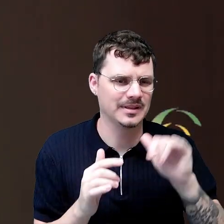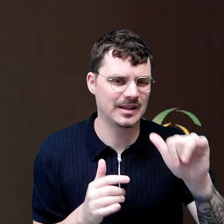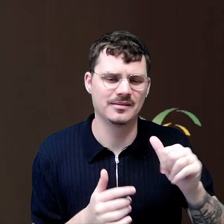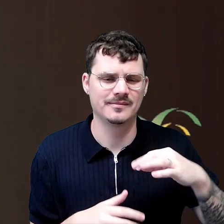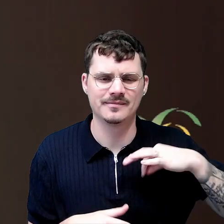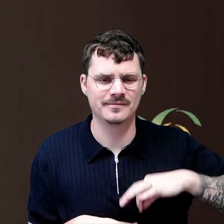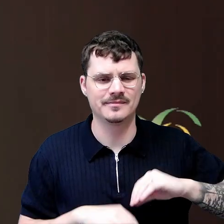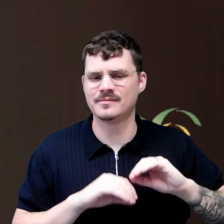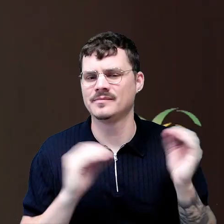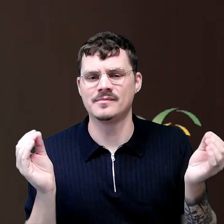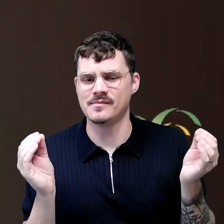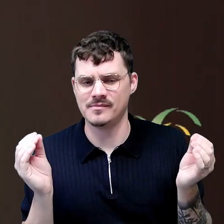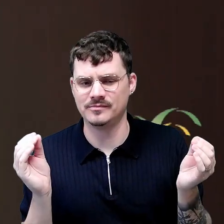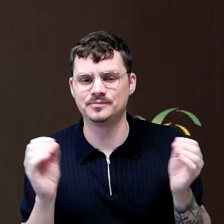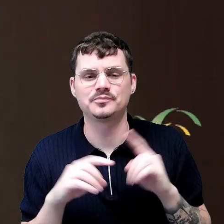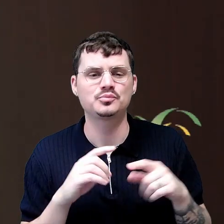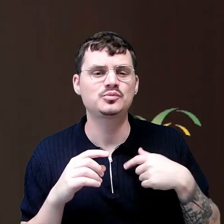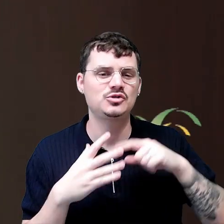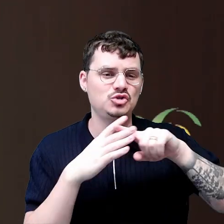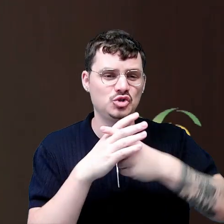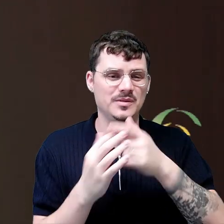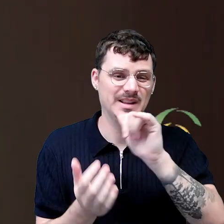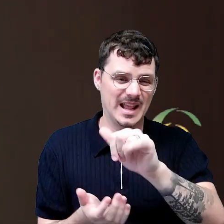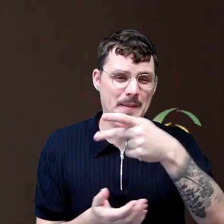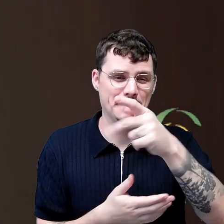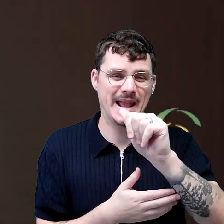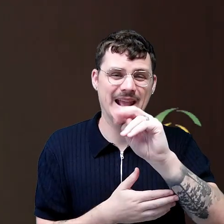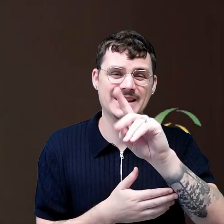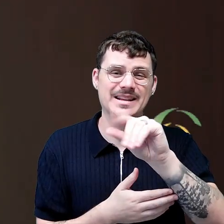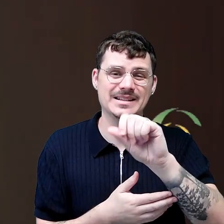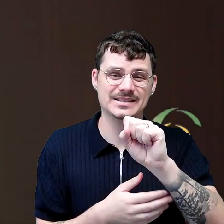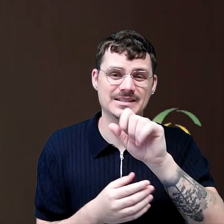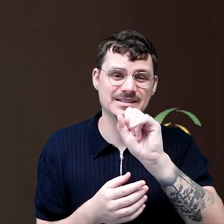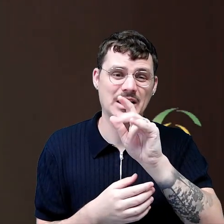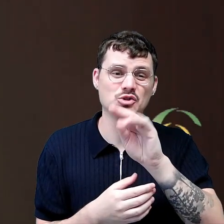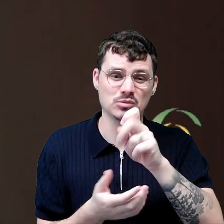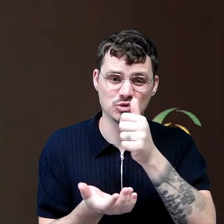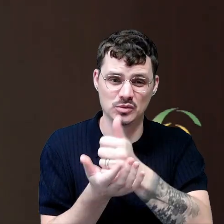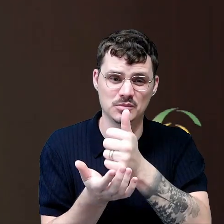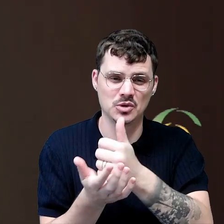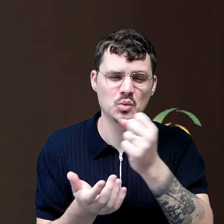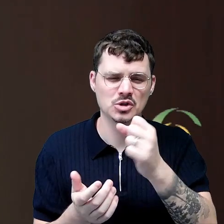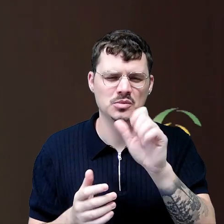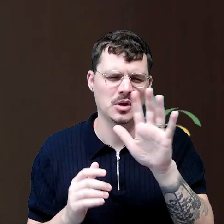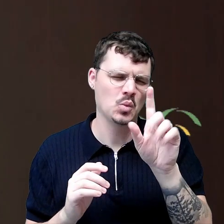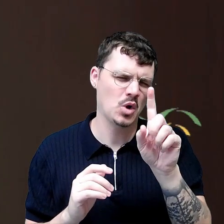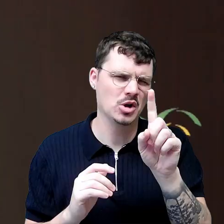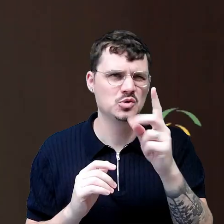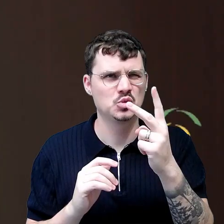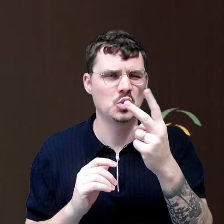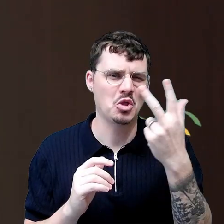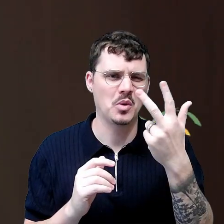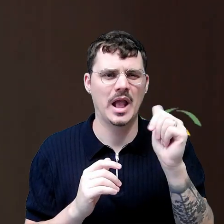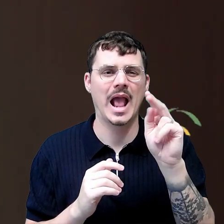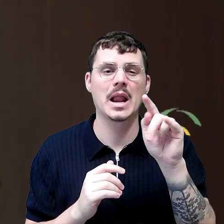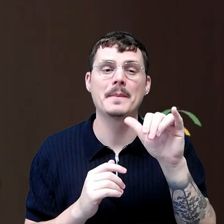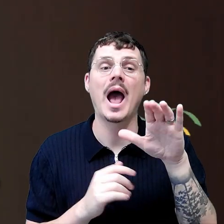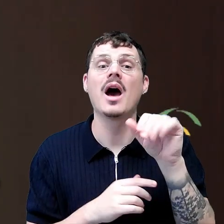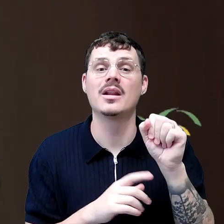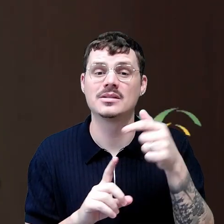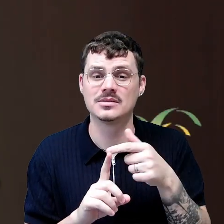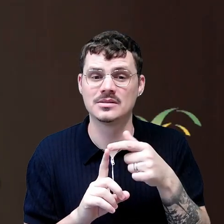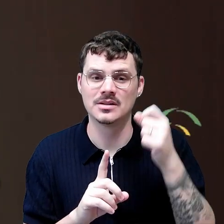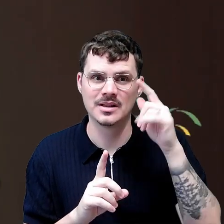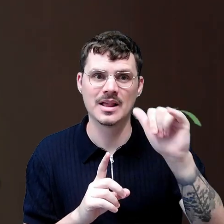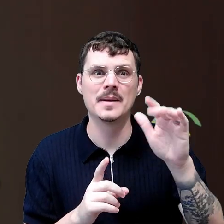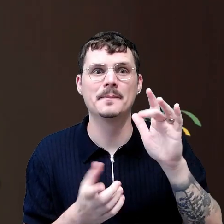him. But we started him on the treatment of Pandas syndrome, which is 1, 2, or 3 antibiotics. So